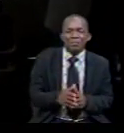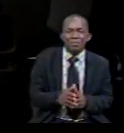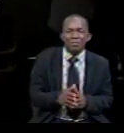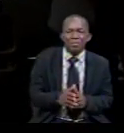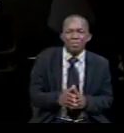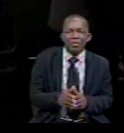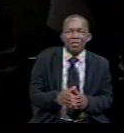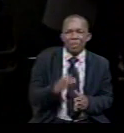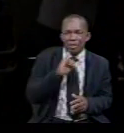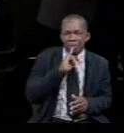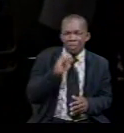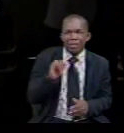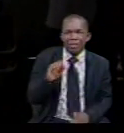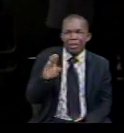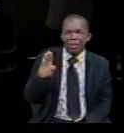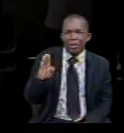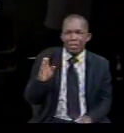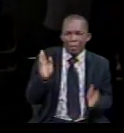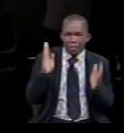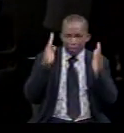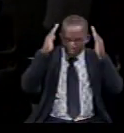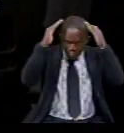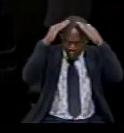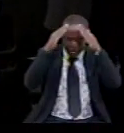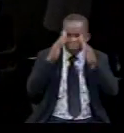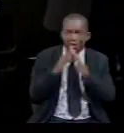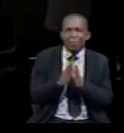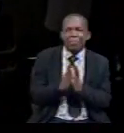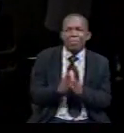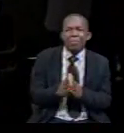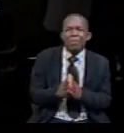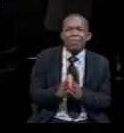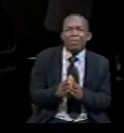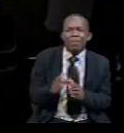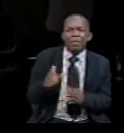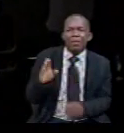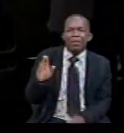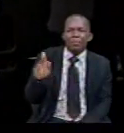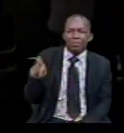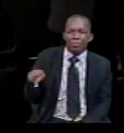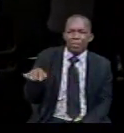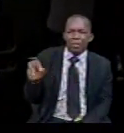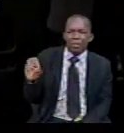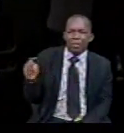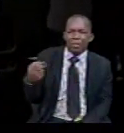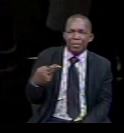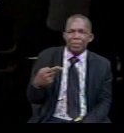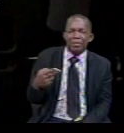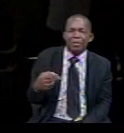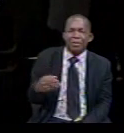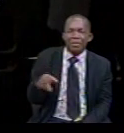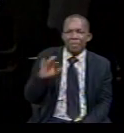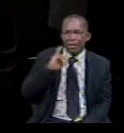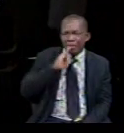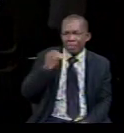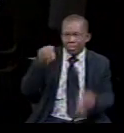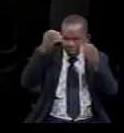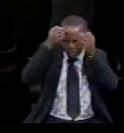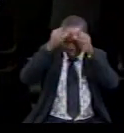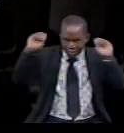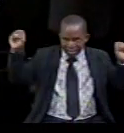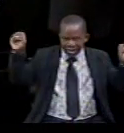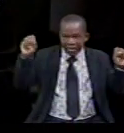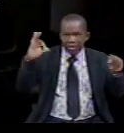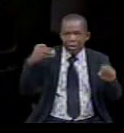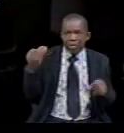is Bishop Dela Fiagome. He's the president of the Full Gospel